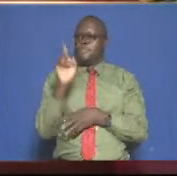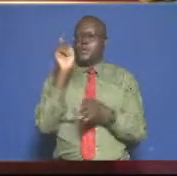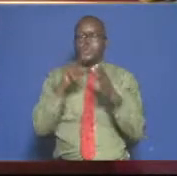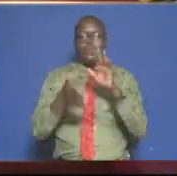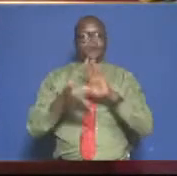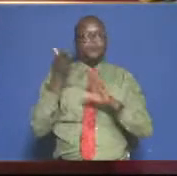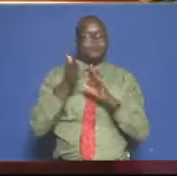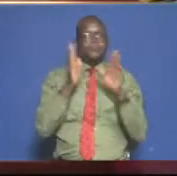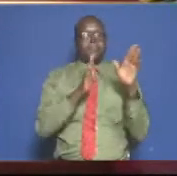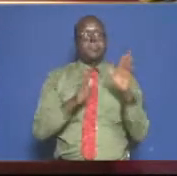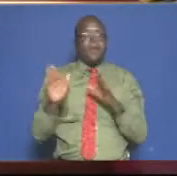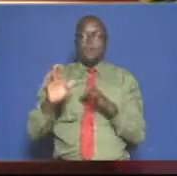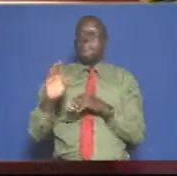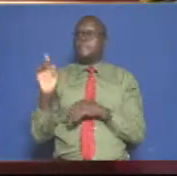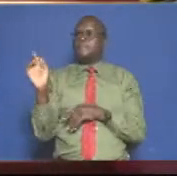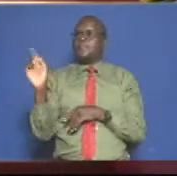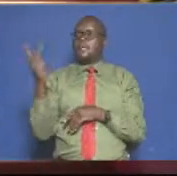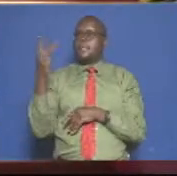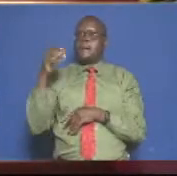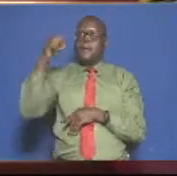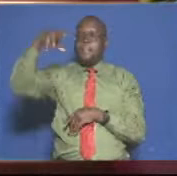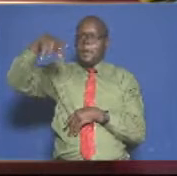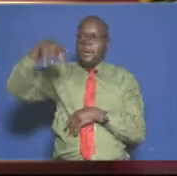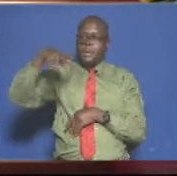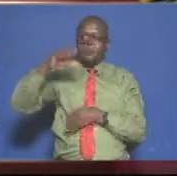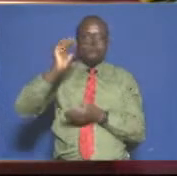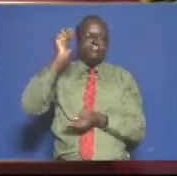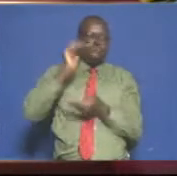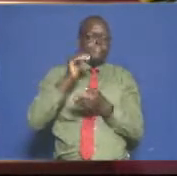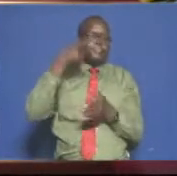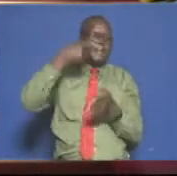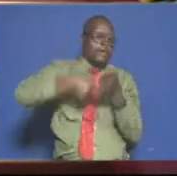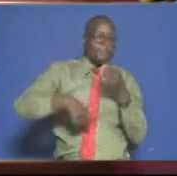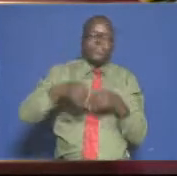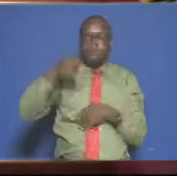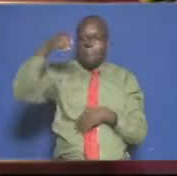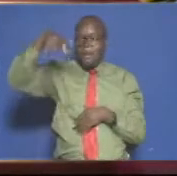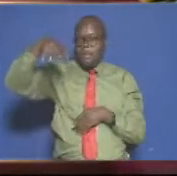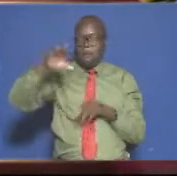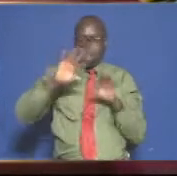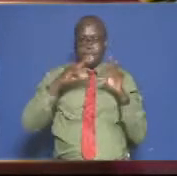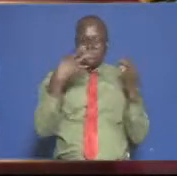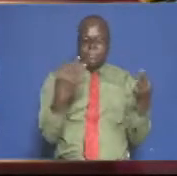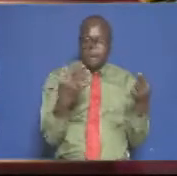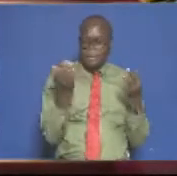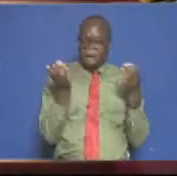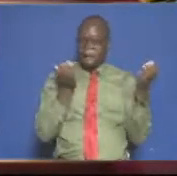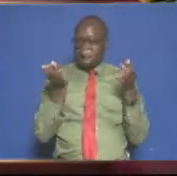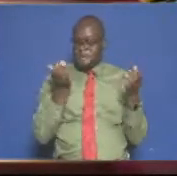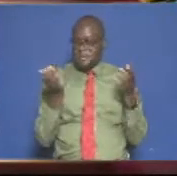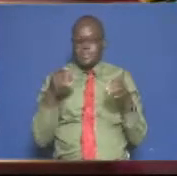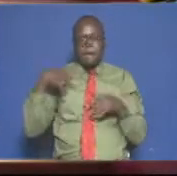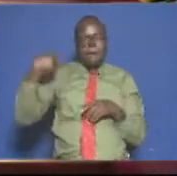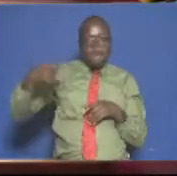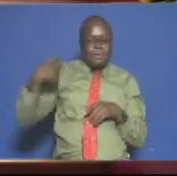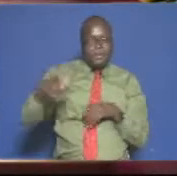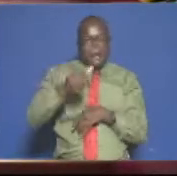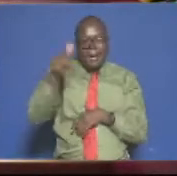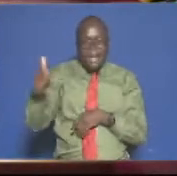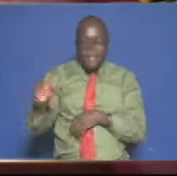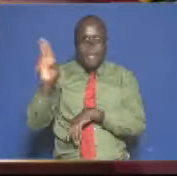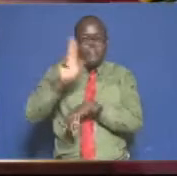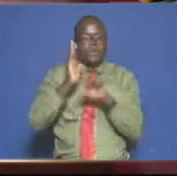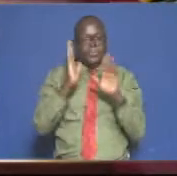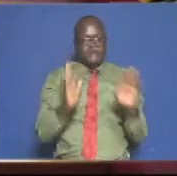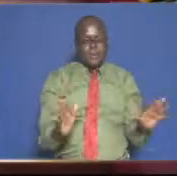is Kenya Power taking to reduce the cost of electricity to households, businesses, factories, and other consumers